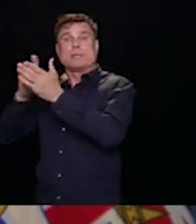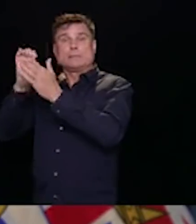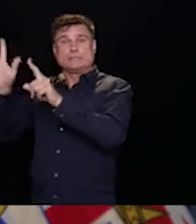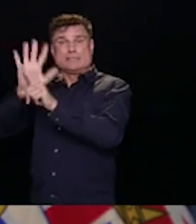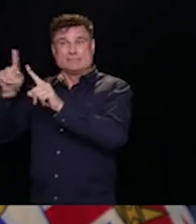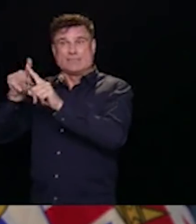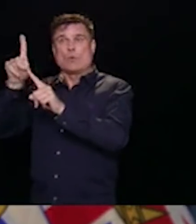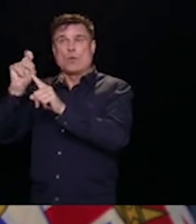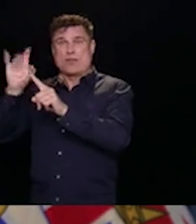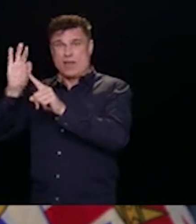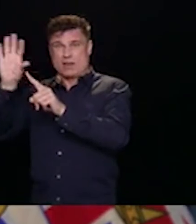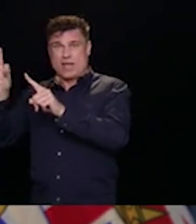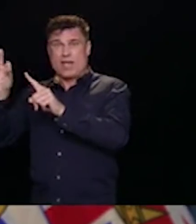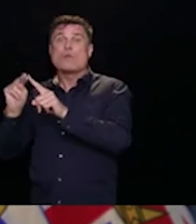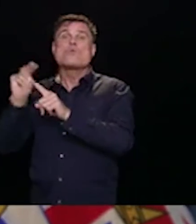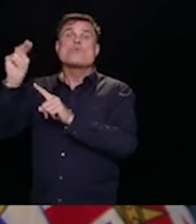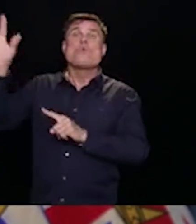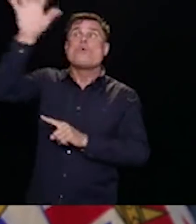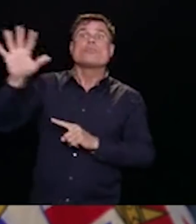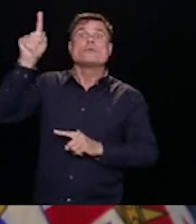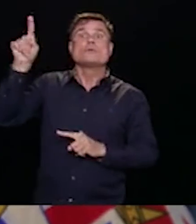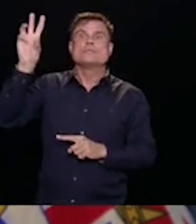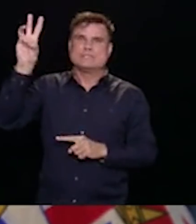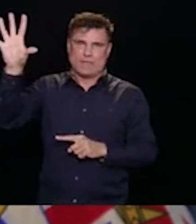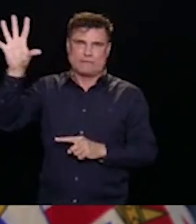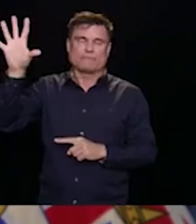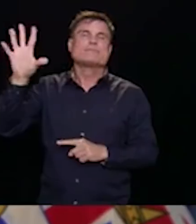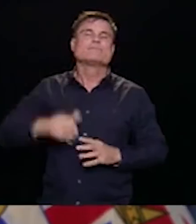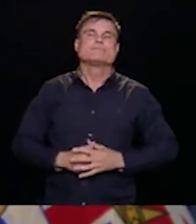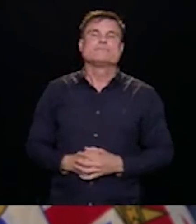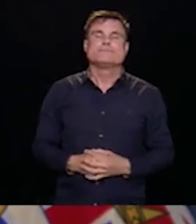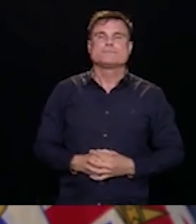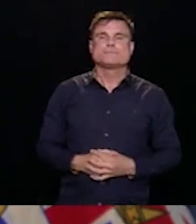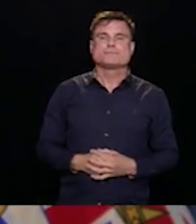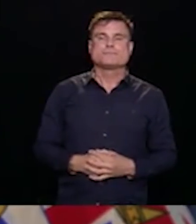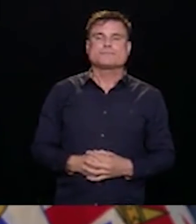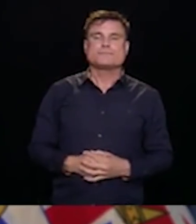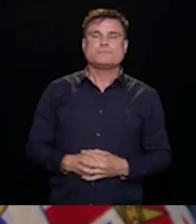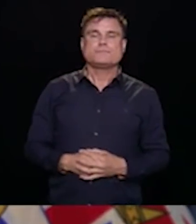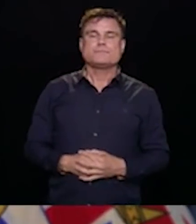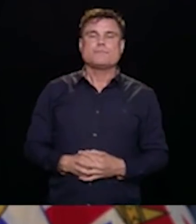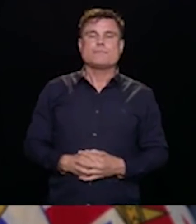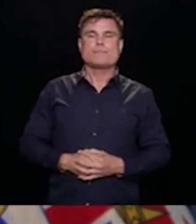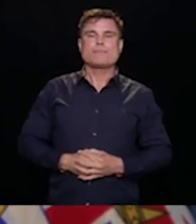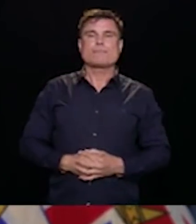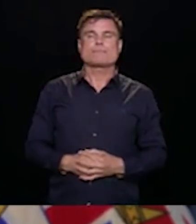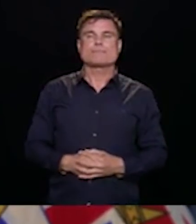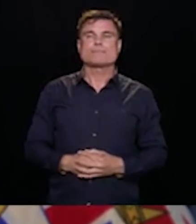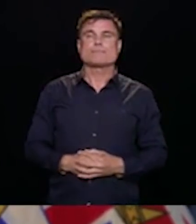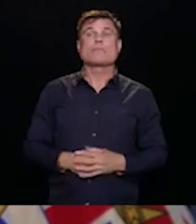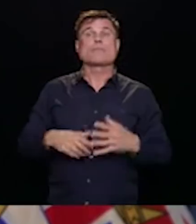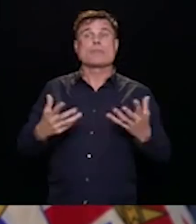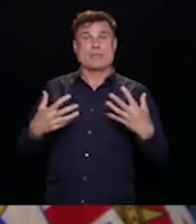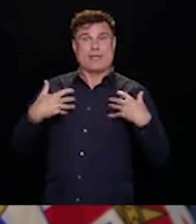Region, 199 people are in the Interior Health Region, and 65 people are in the Northern Health Region. We